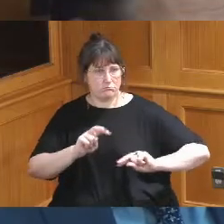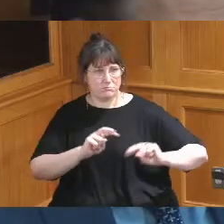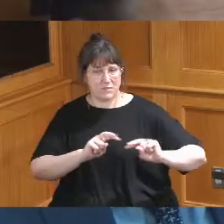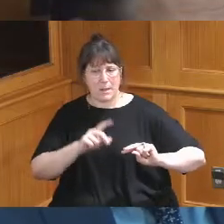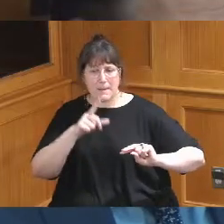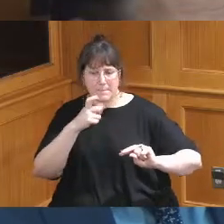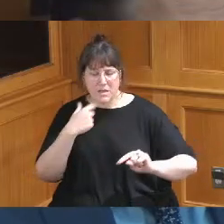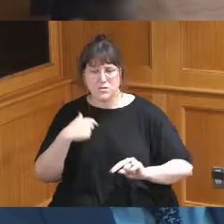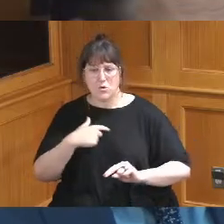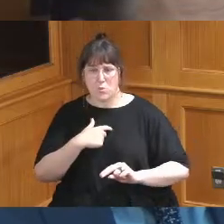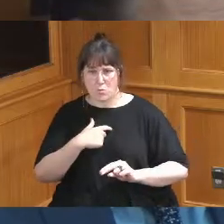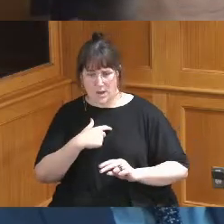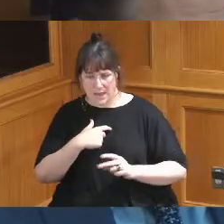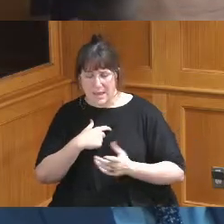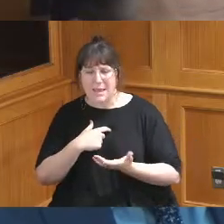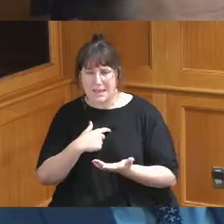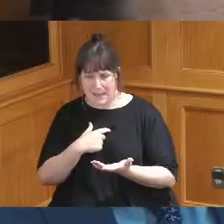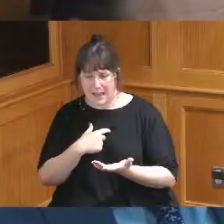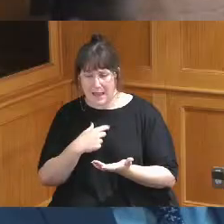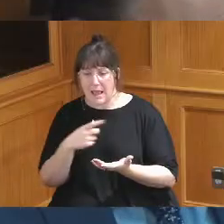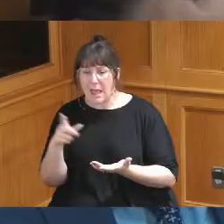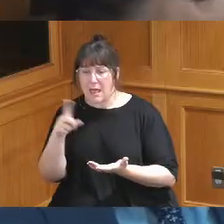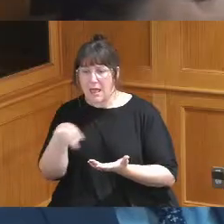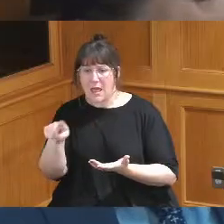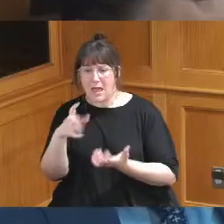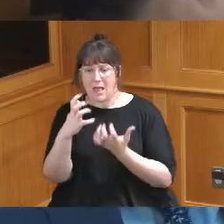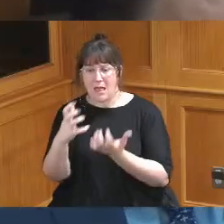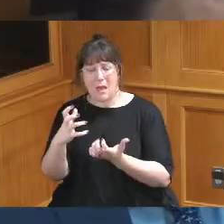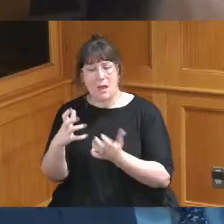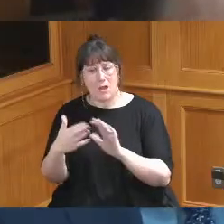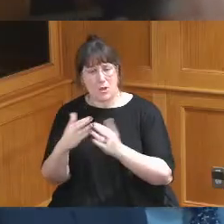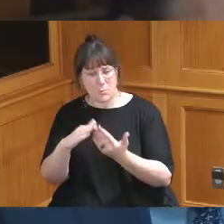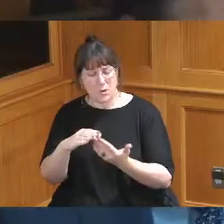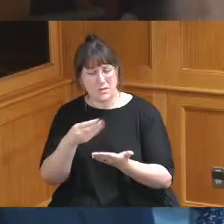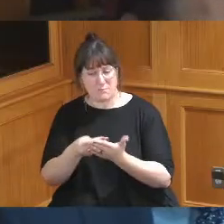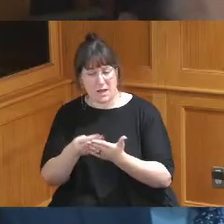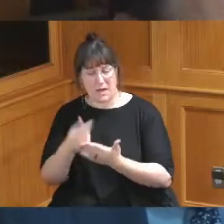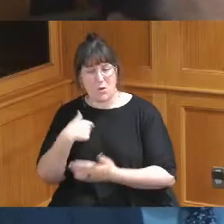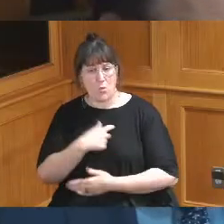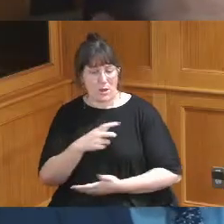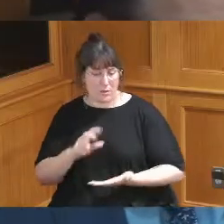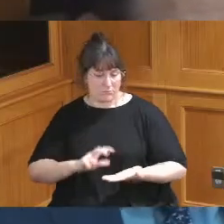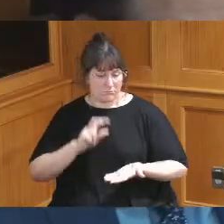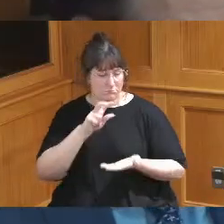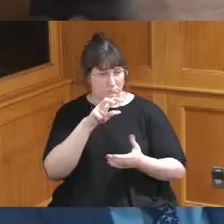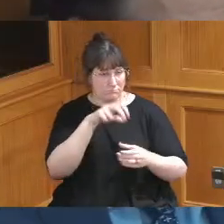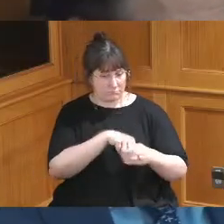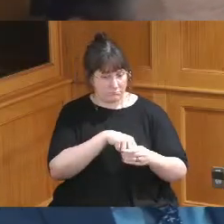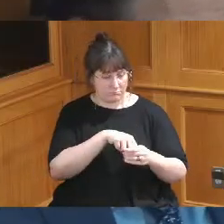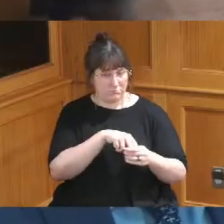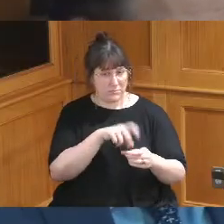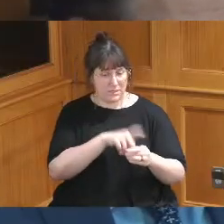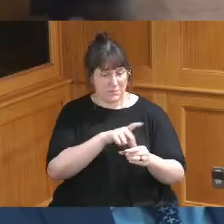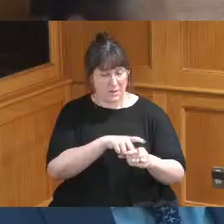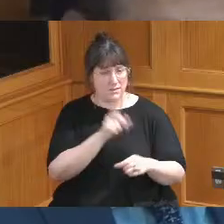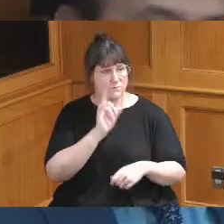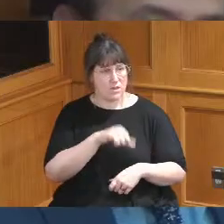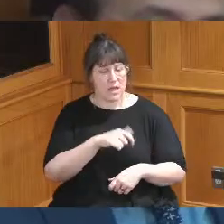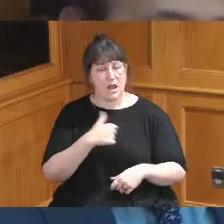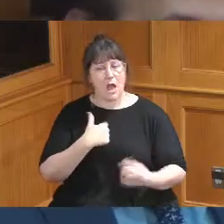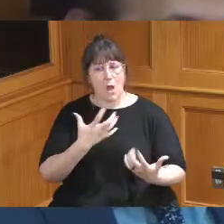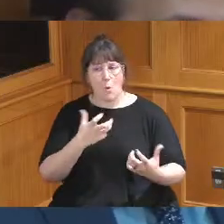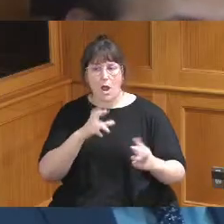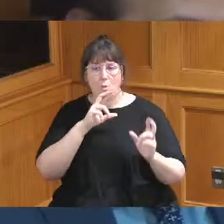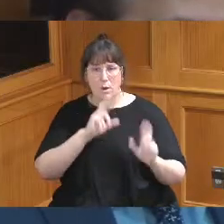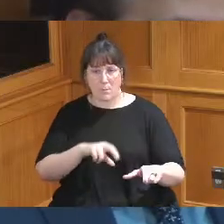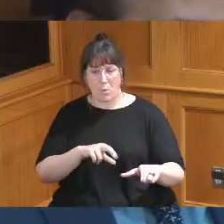people's money. And so certainly want to make sure, I'd love to get a report, so when we do this